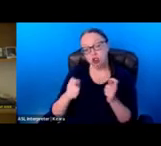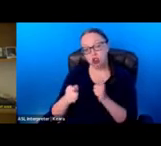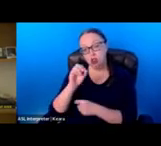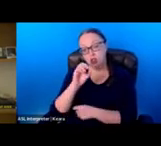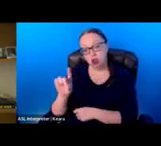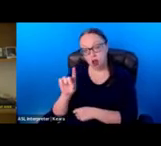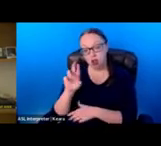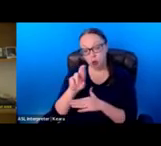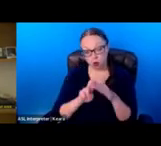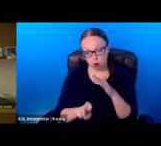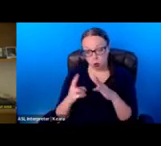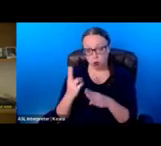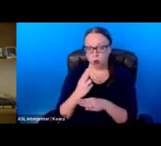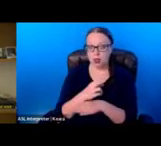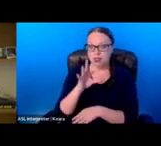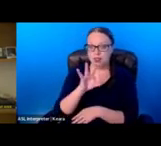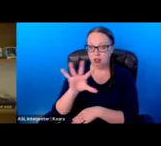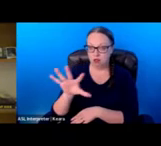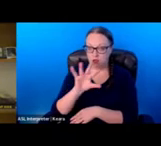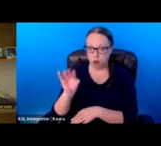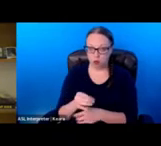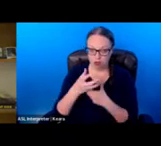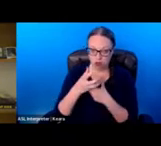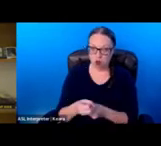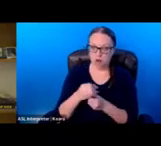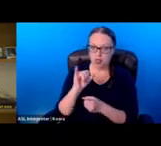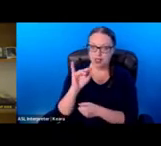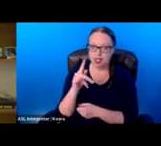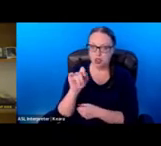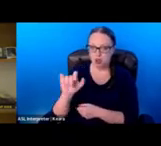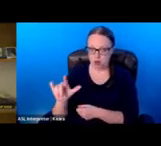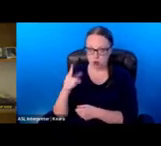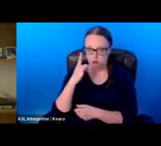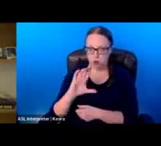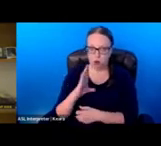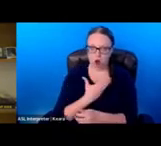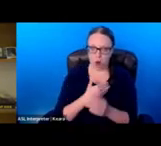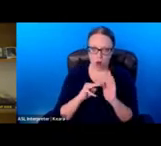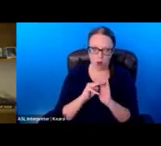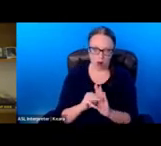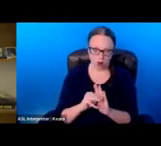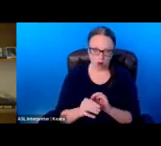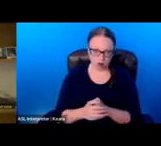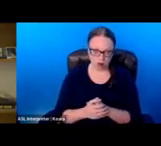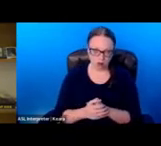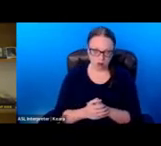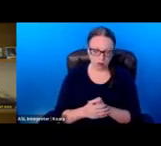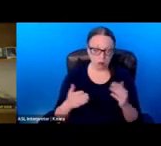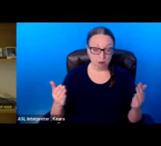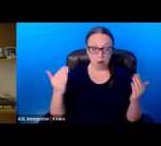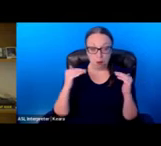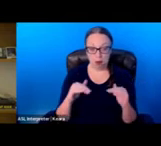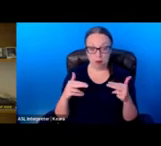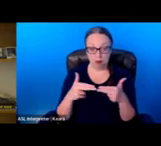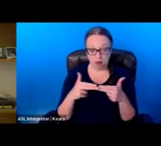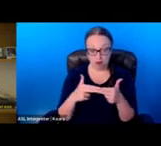using 95% confidence intervals in our models. At the bottom of the slide,